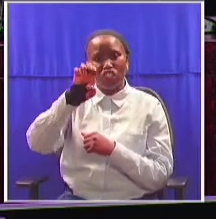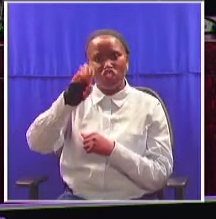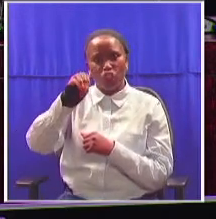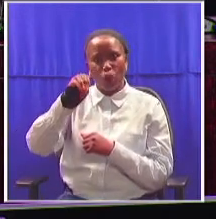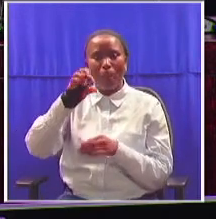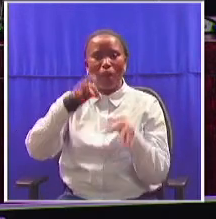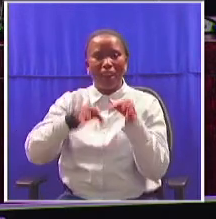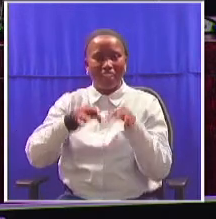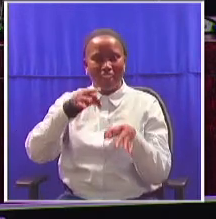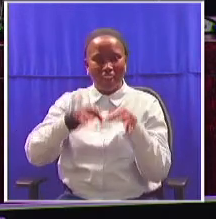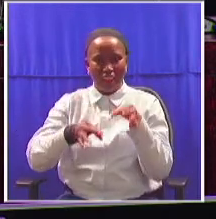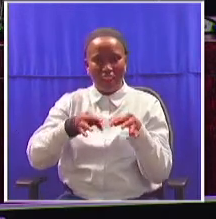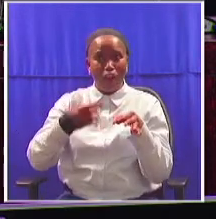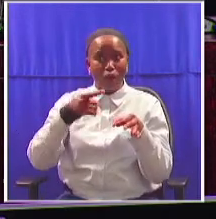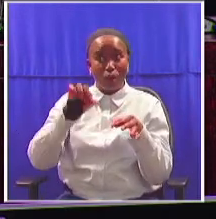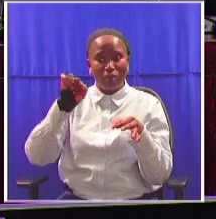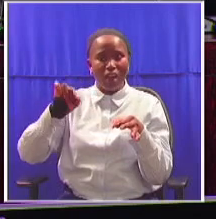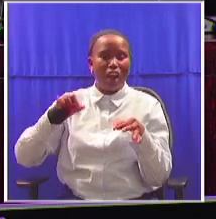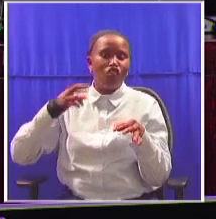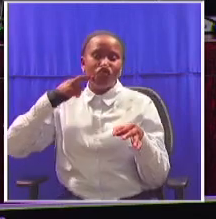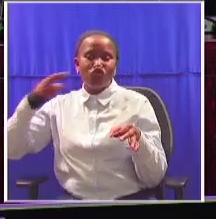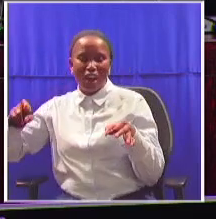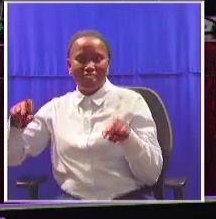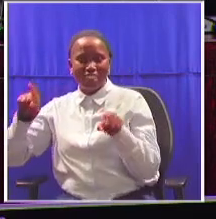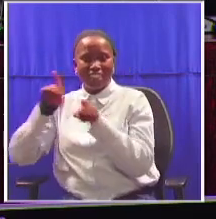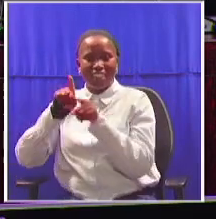around Russia and Ukraine conflict.